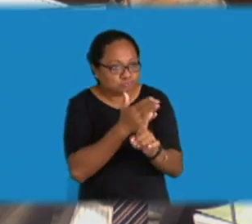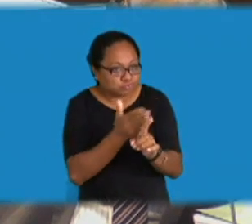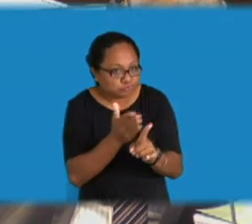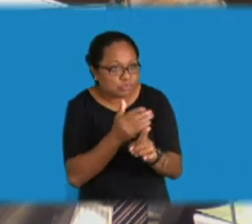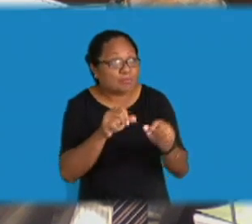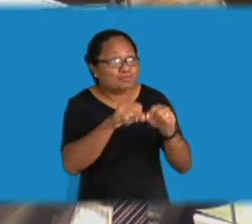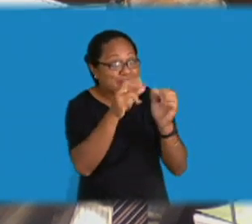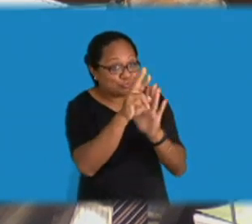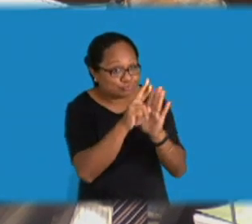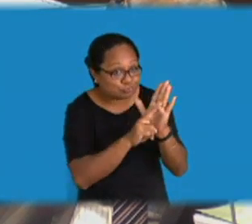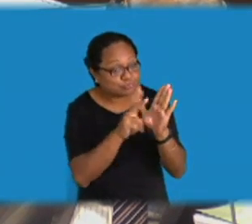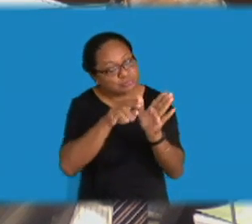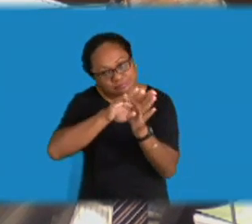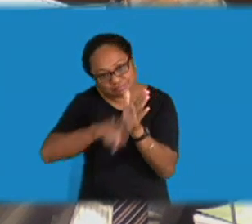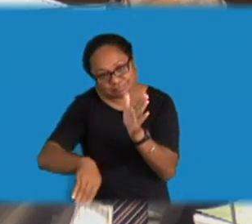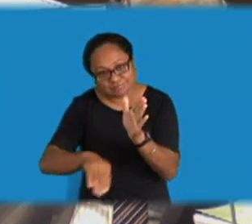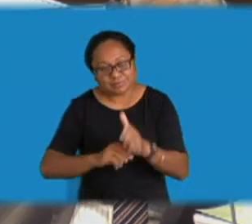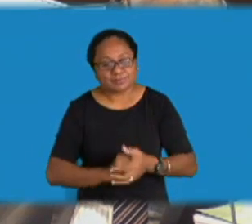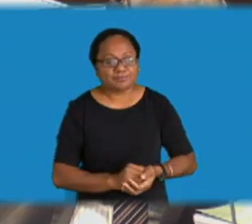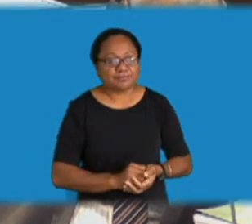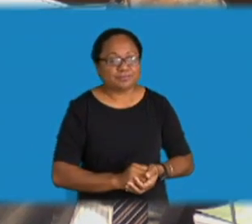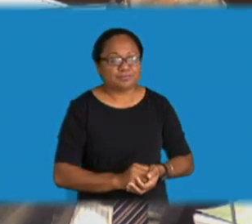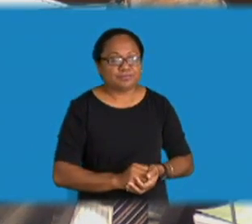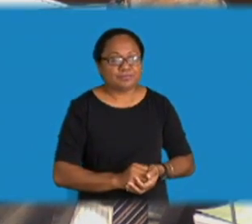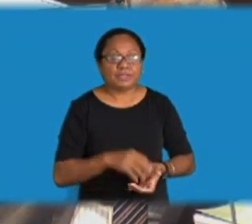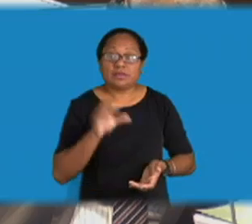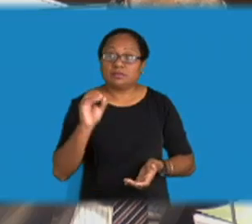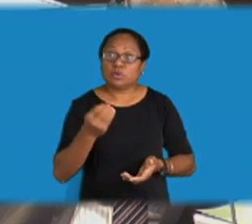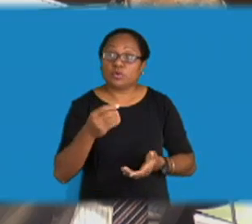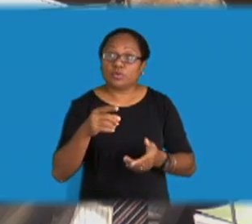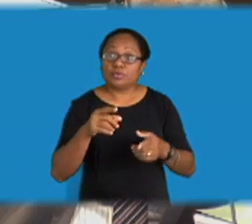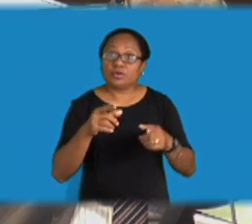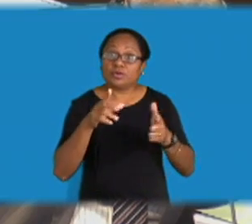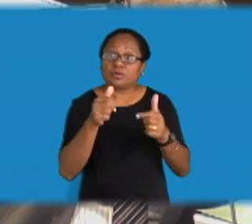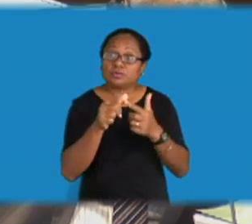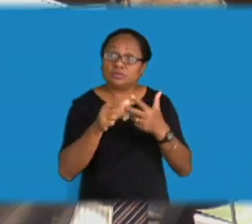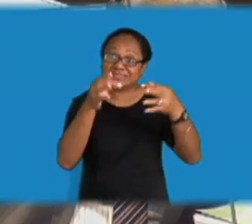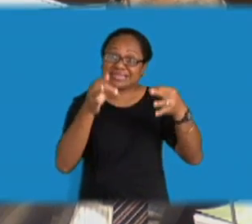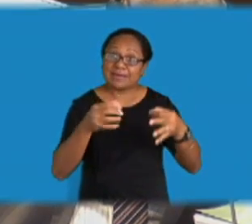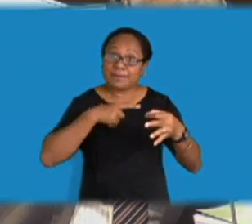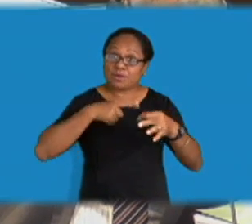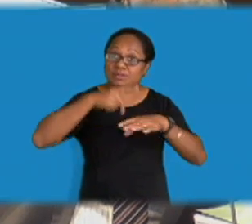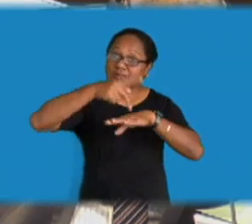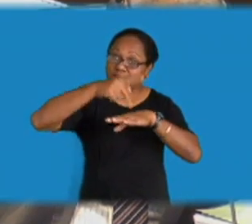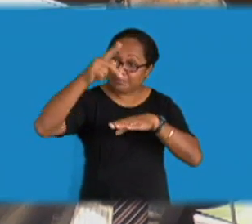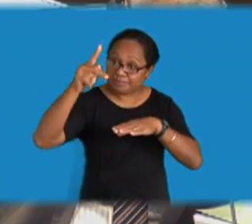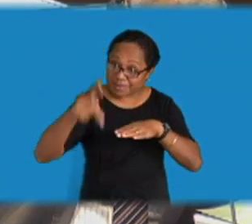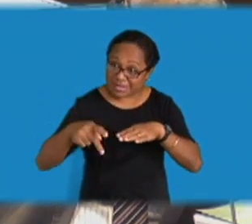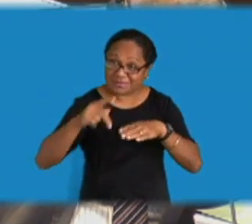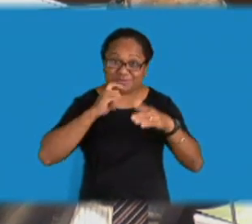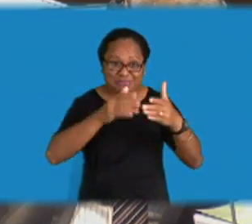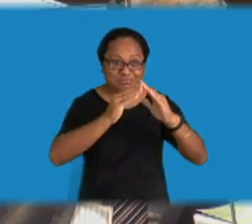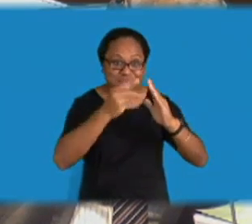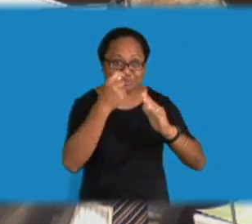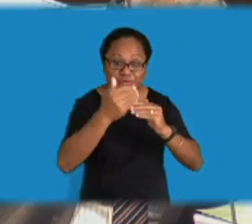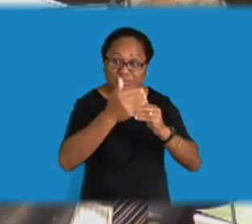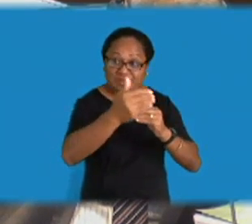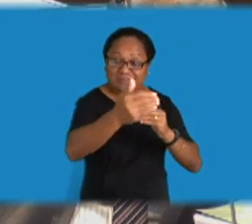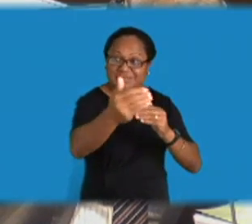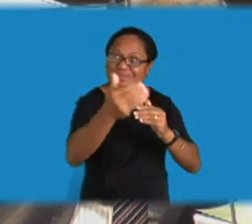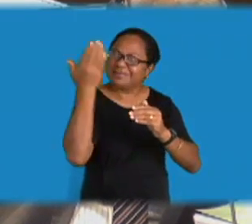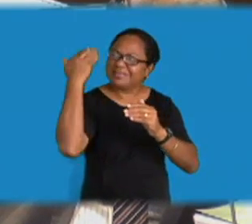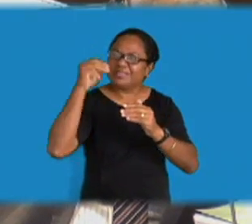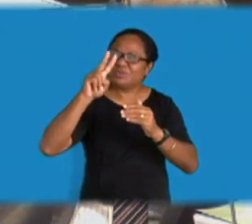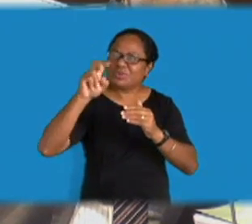the member's removal. Madam Speaker, it is also decided that because Parliament would be in place in a few months' time, because at that time the